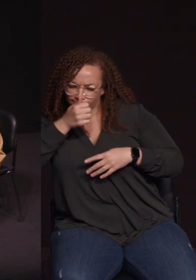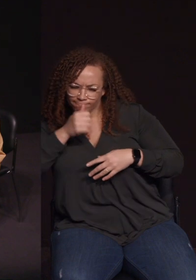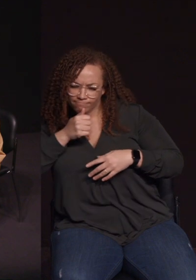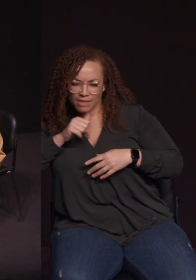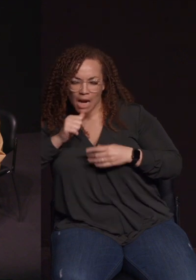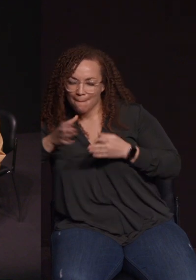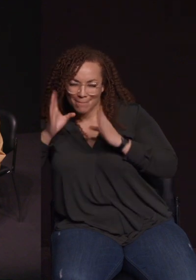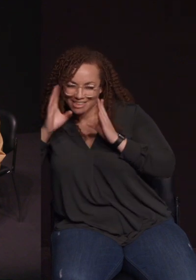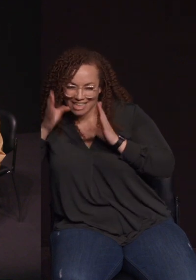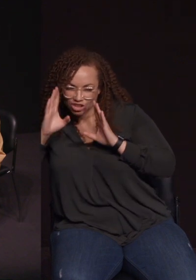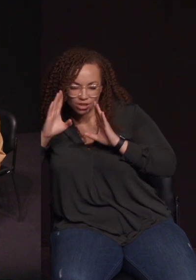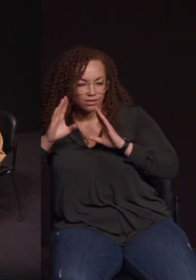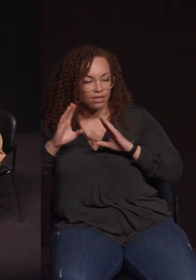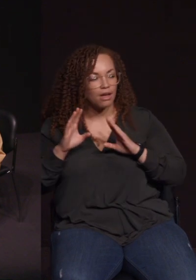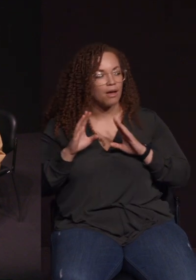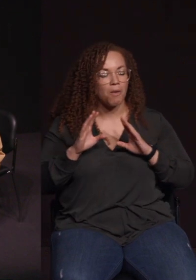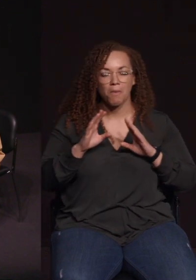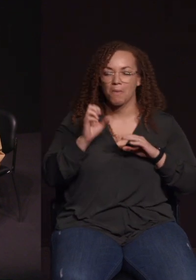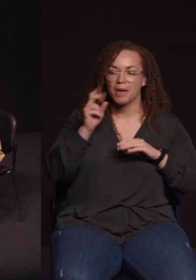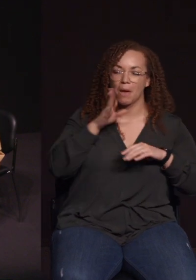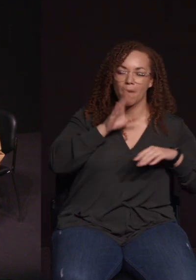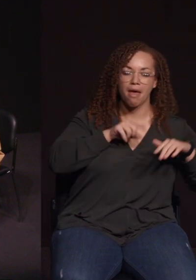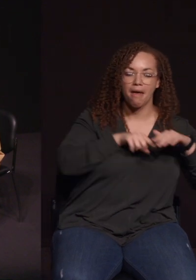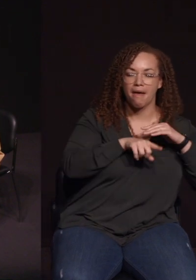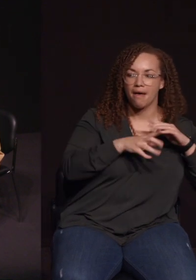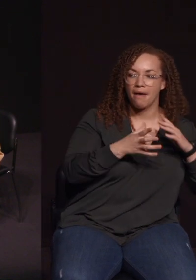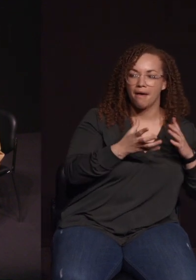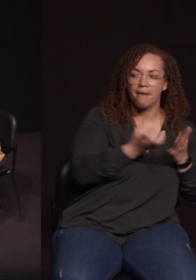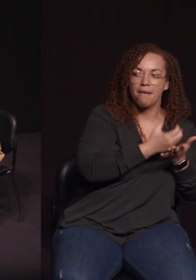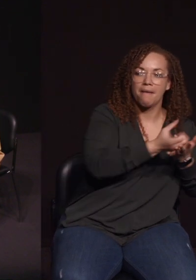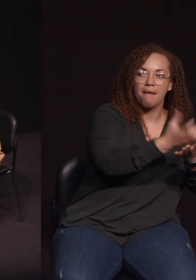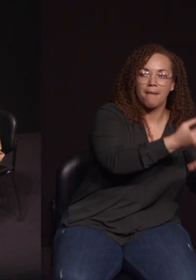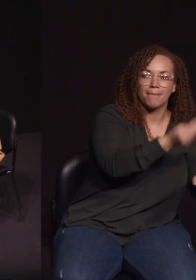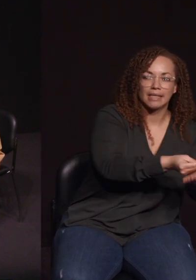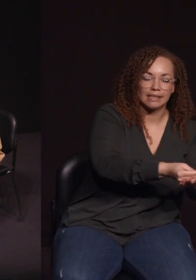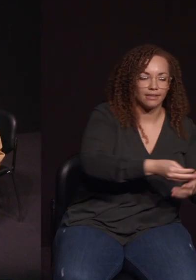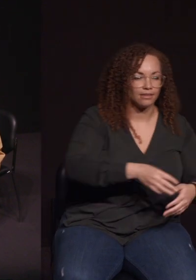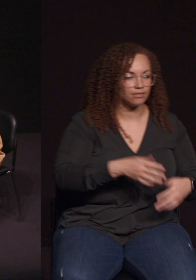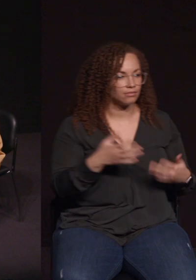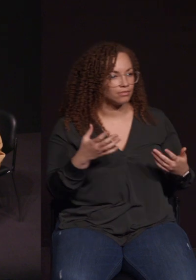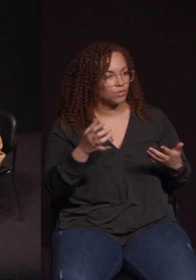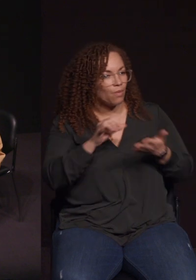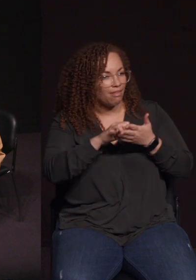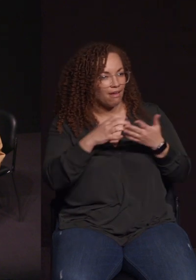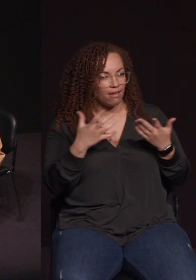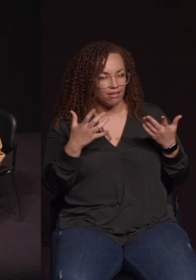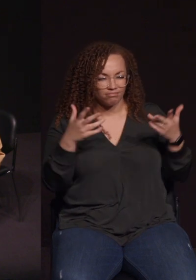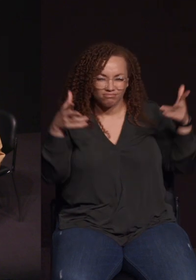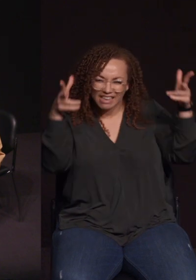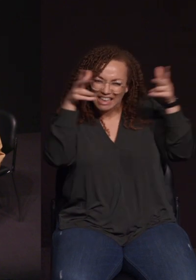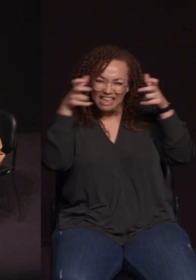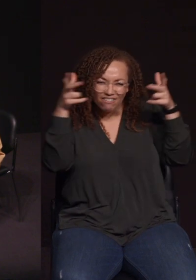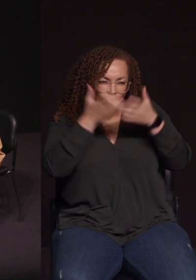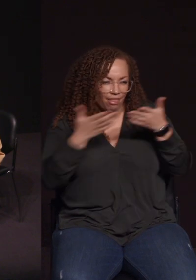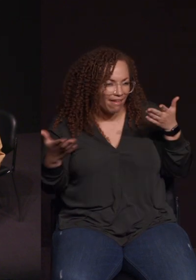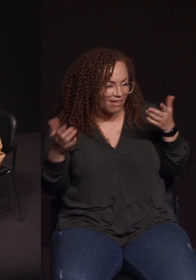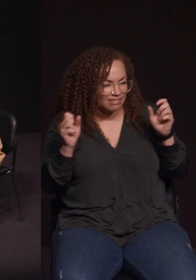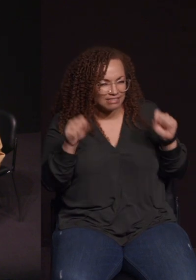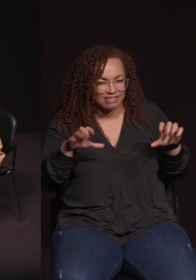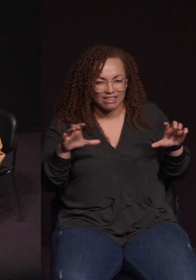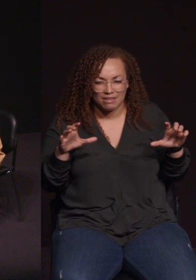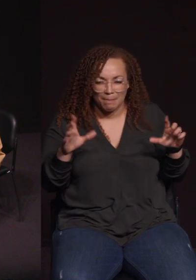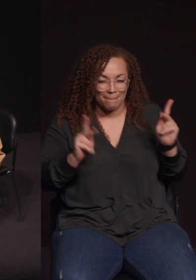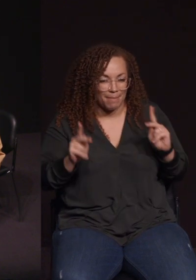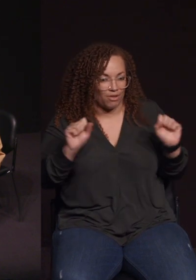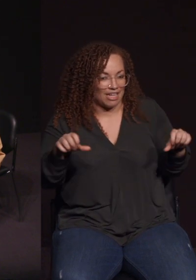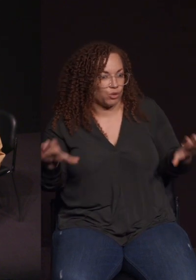to rake this money in. So those are the things, or some of the devilish things that people could come in and portray or infiltrate that